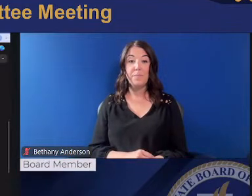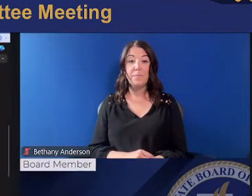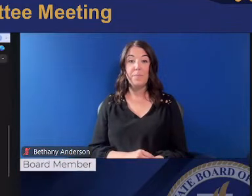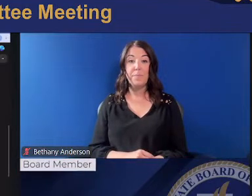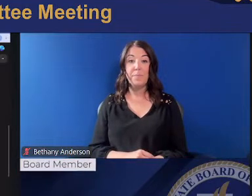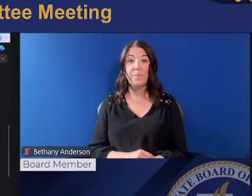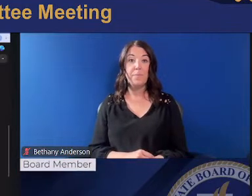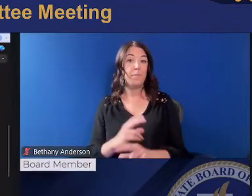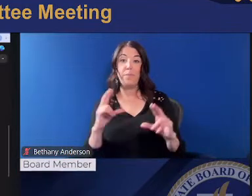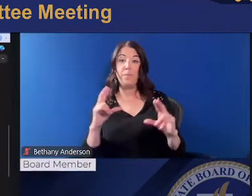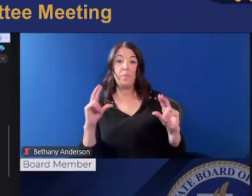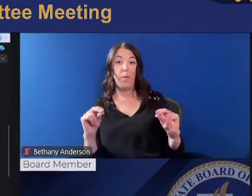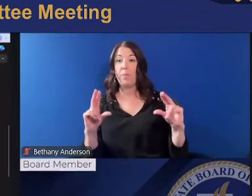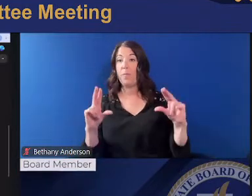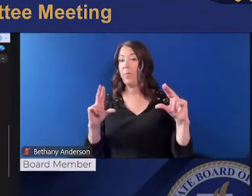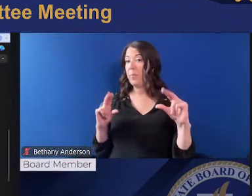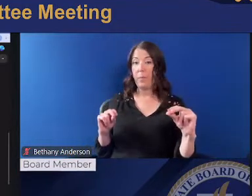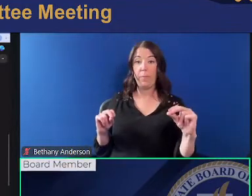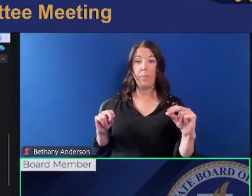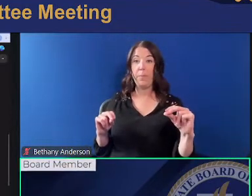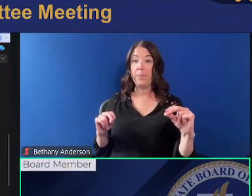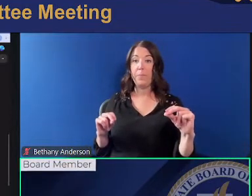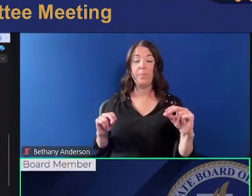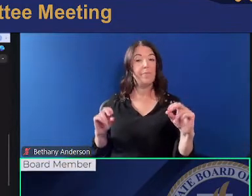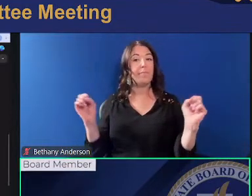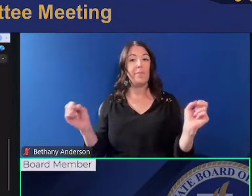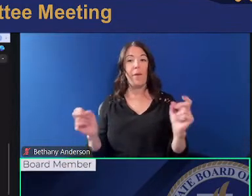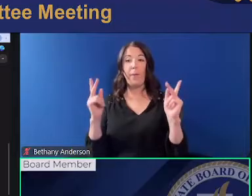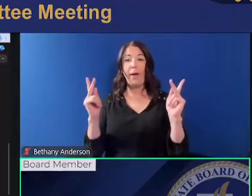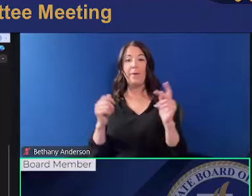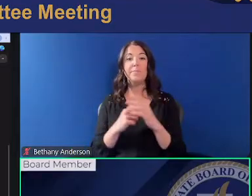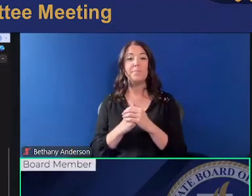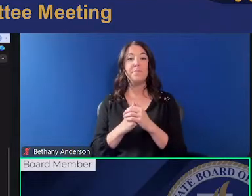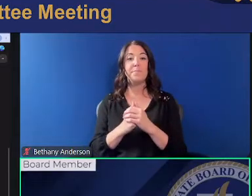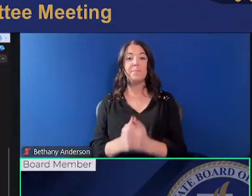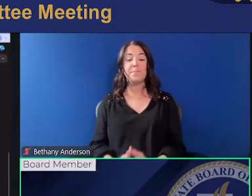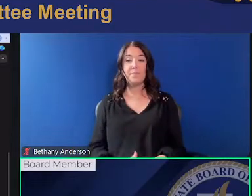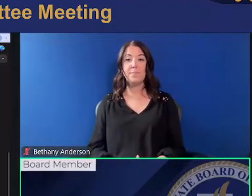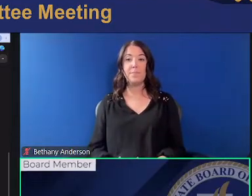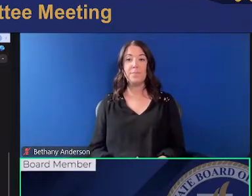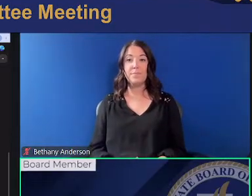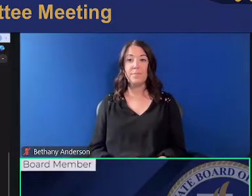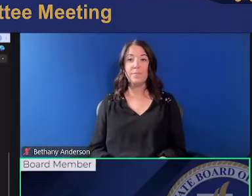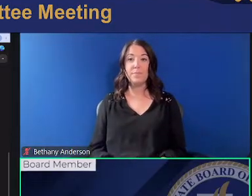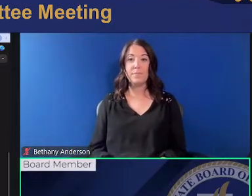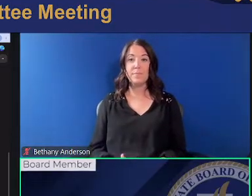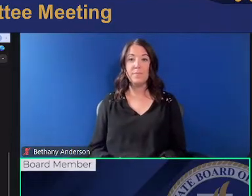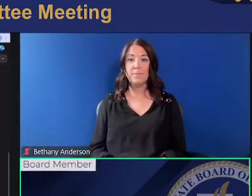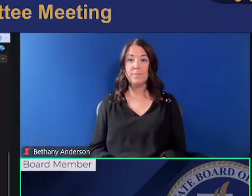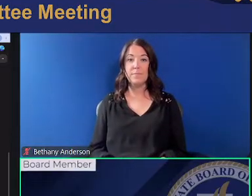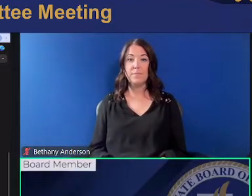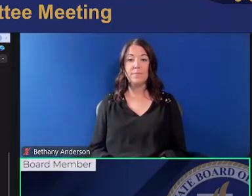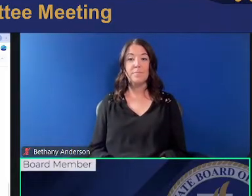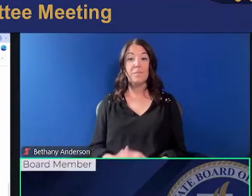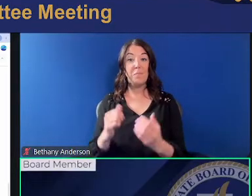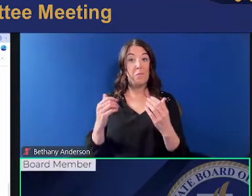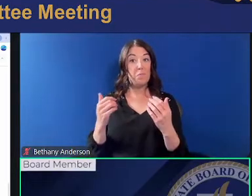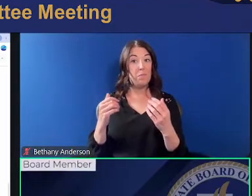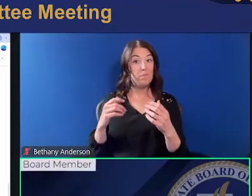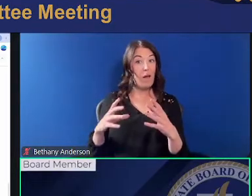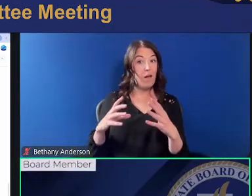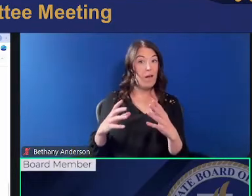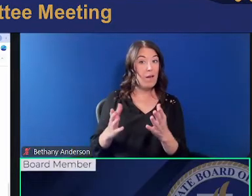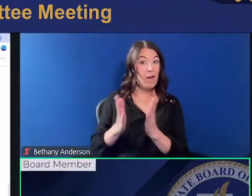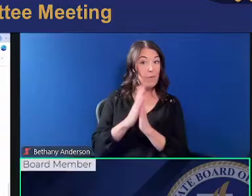No. No, none for me. Okay, then I will take a motion if we have